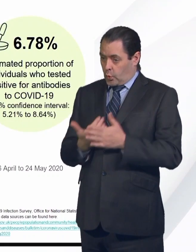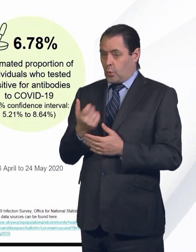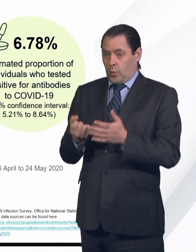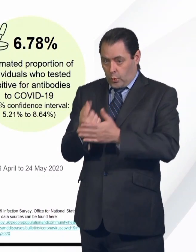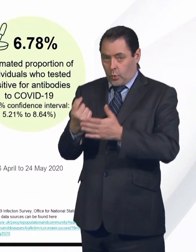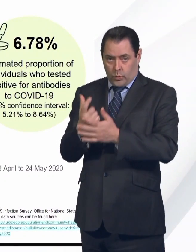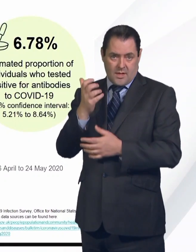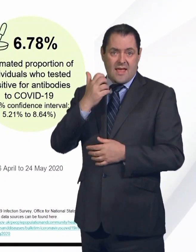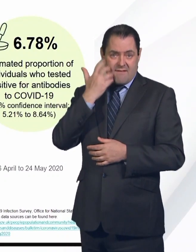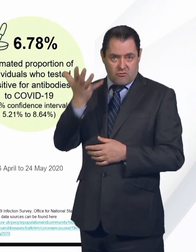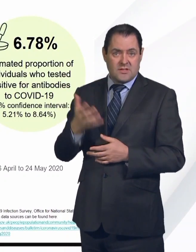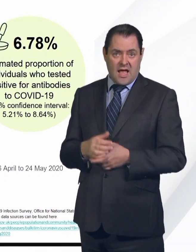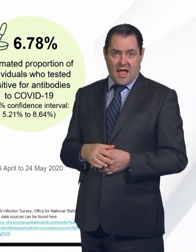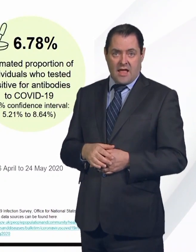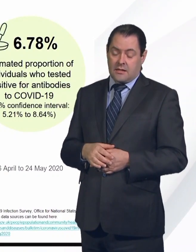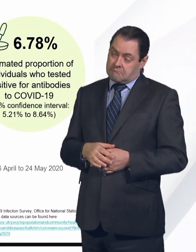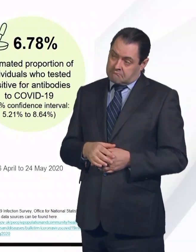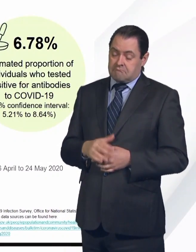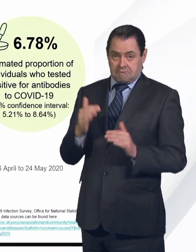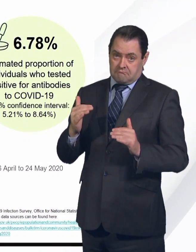every day at quite a significant rate.